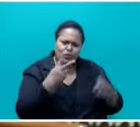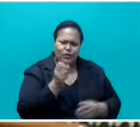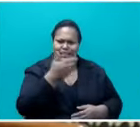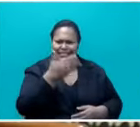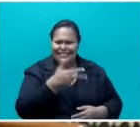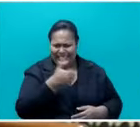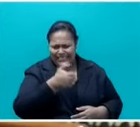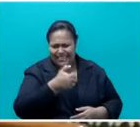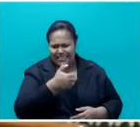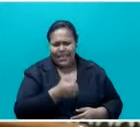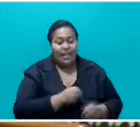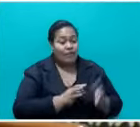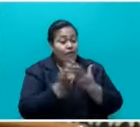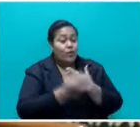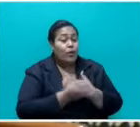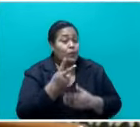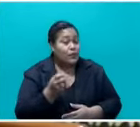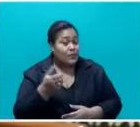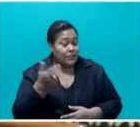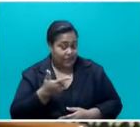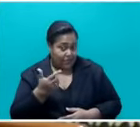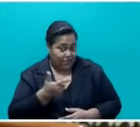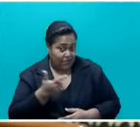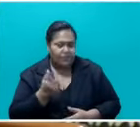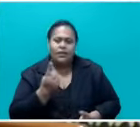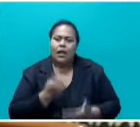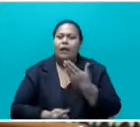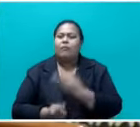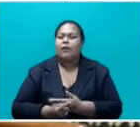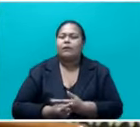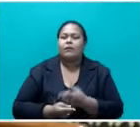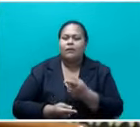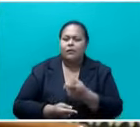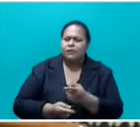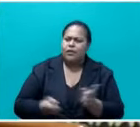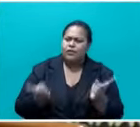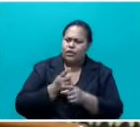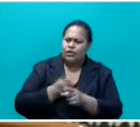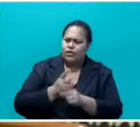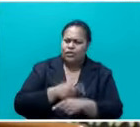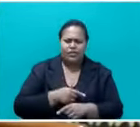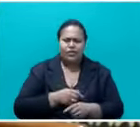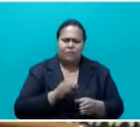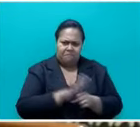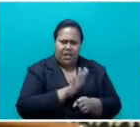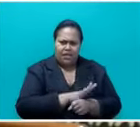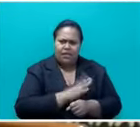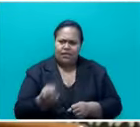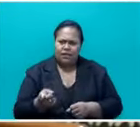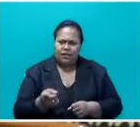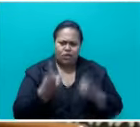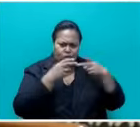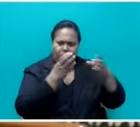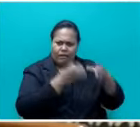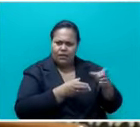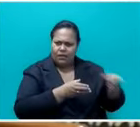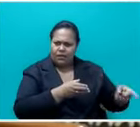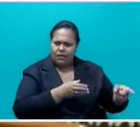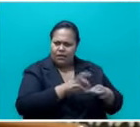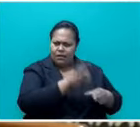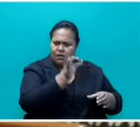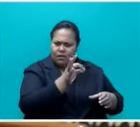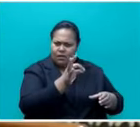February 2017, the electoral decree is brought into Parliament with changes to confirm the supervisor's interpretation of